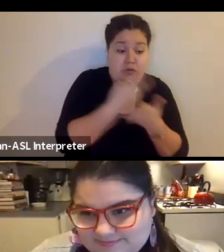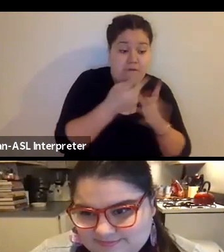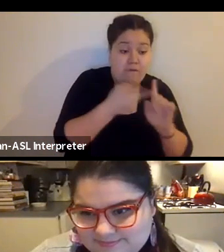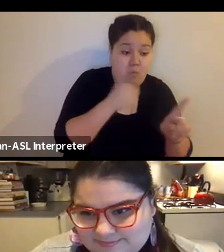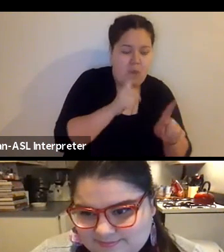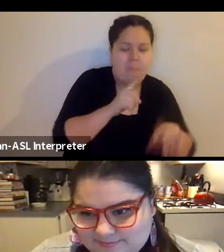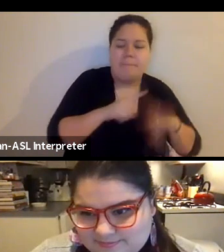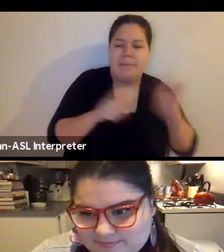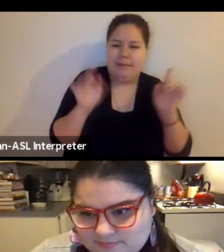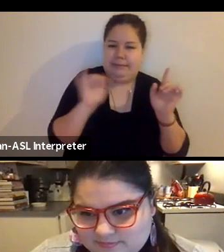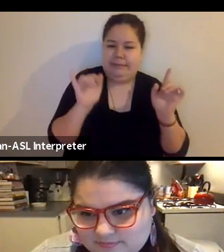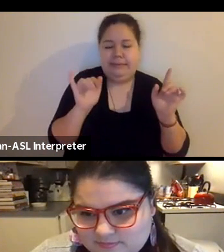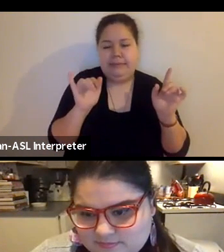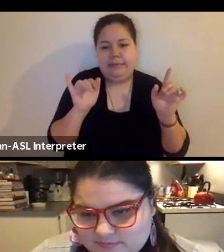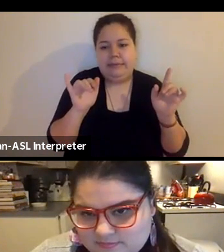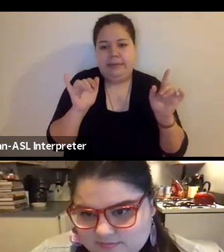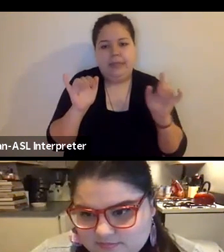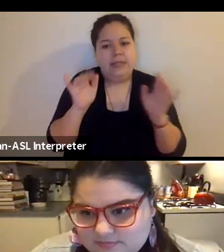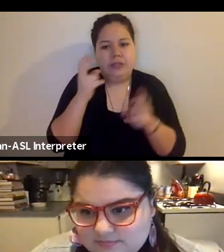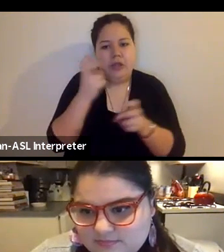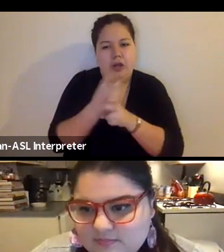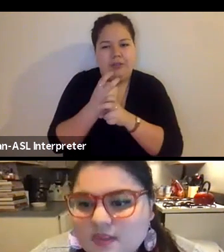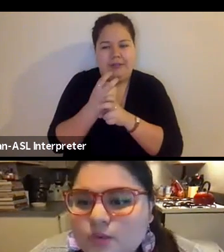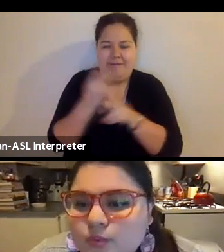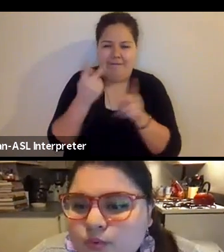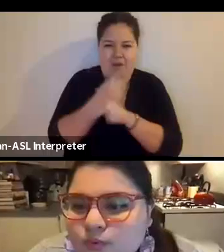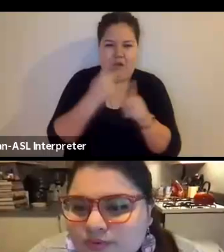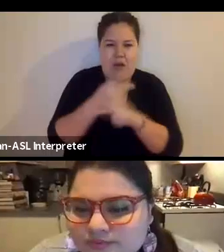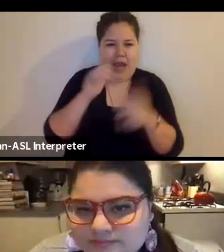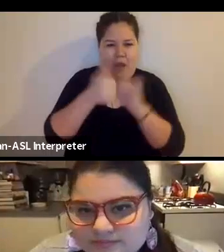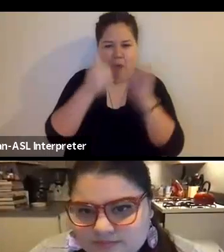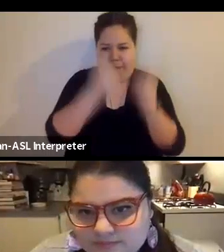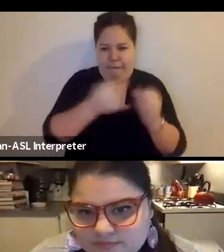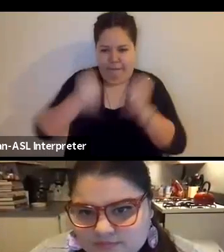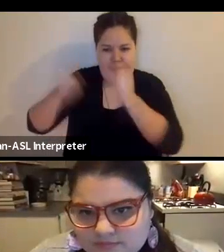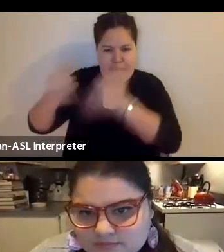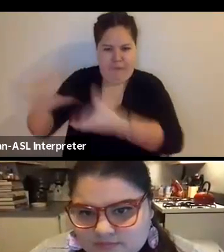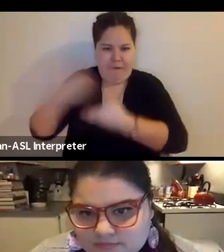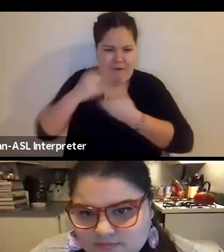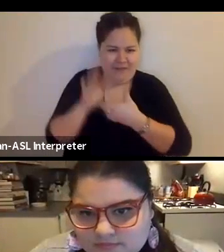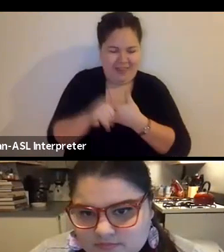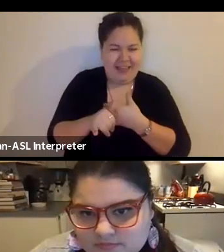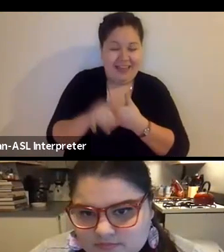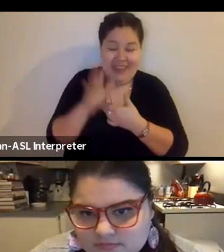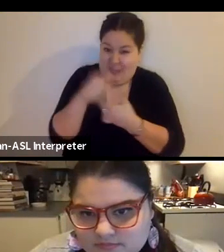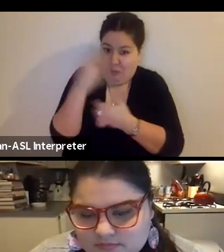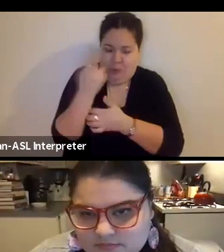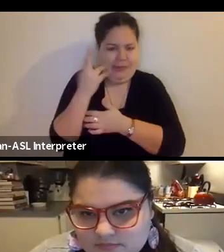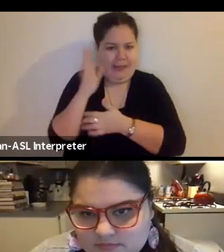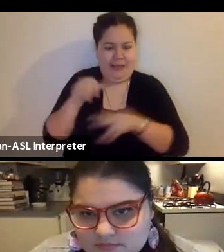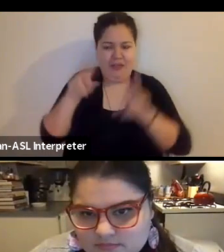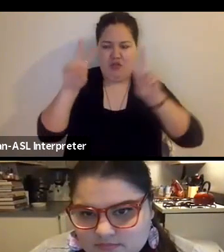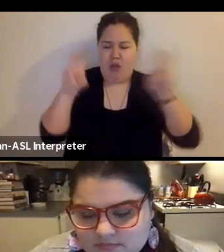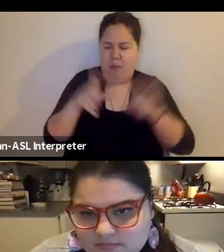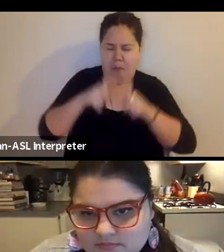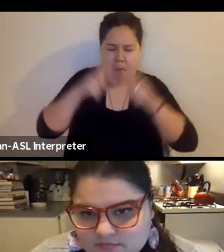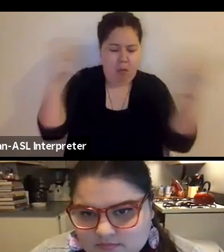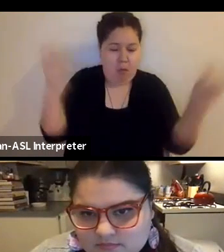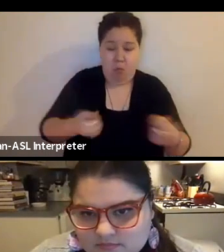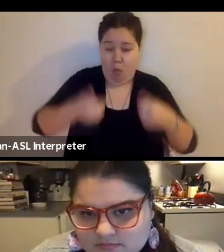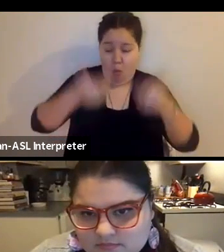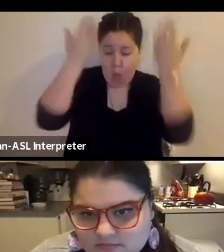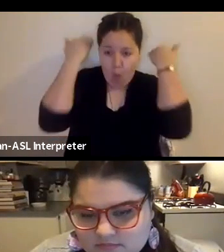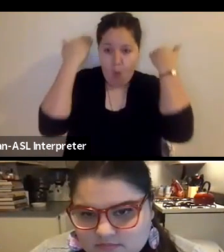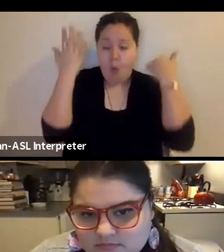that work of figuring out where these things come from can feel really insurmountable because so many resources have been invested